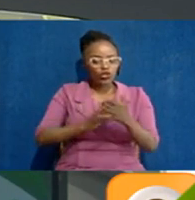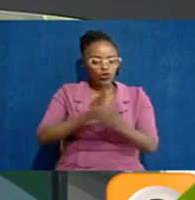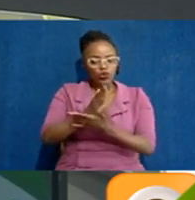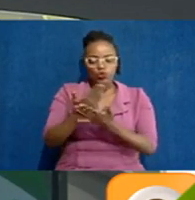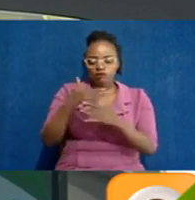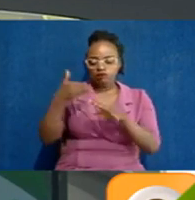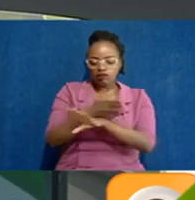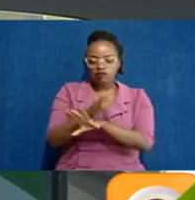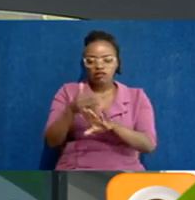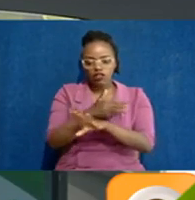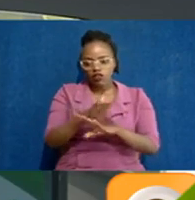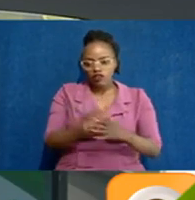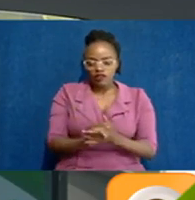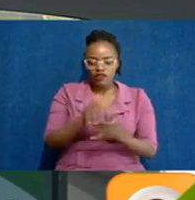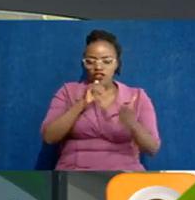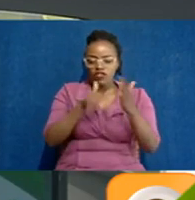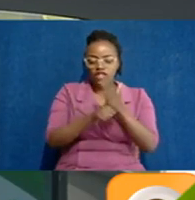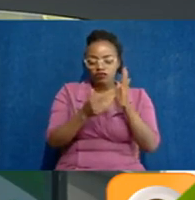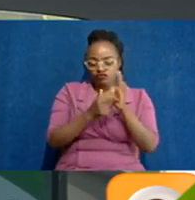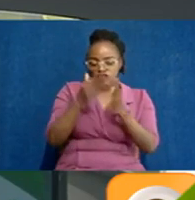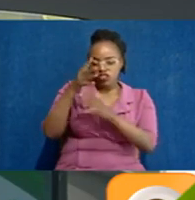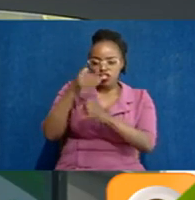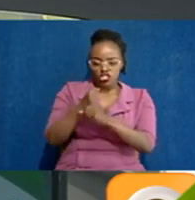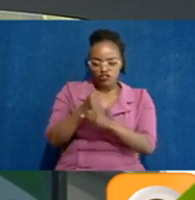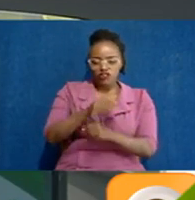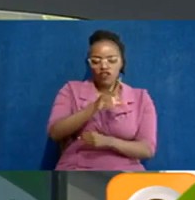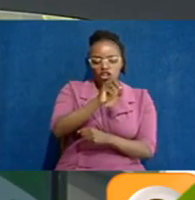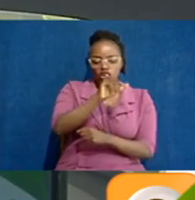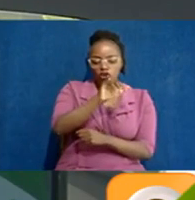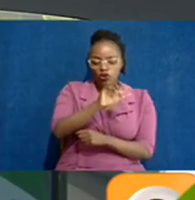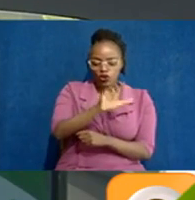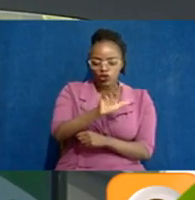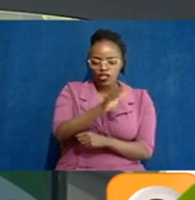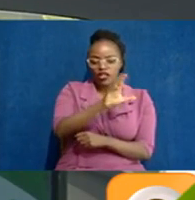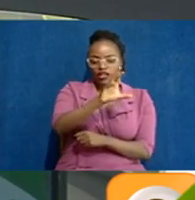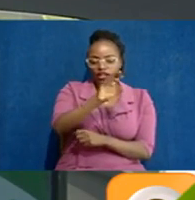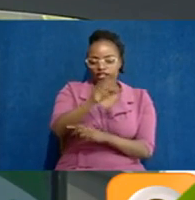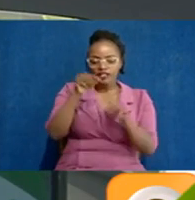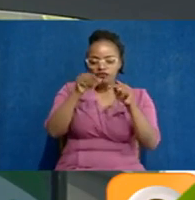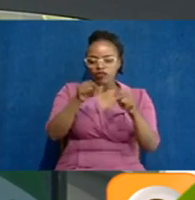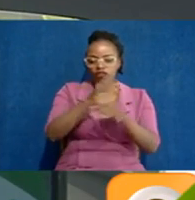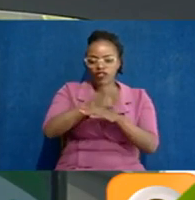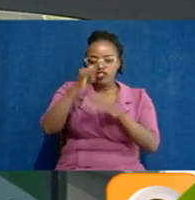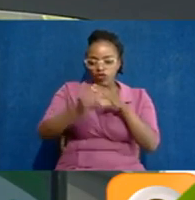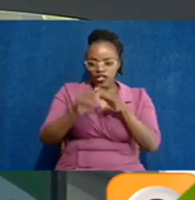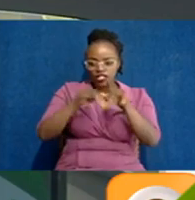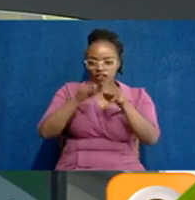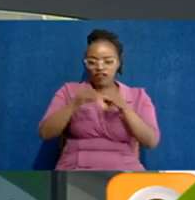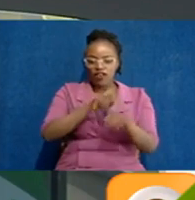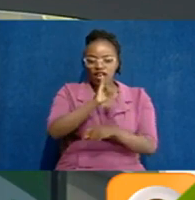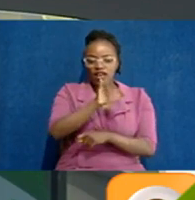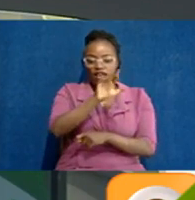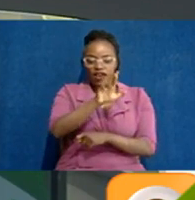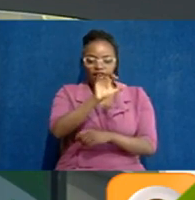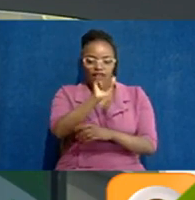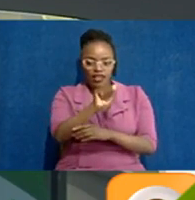back door. In a letter on behalf of shareholders, Royal Credit Limited accused the Insurance Regulatory Authority, IRA,